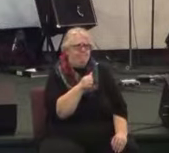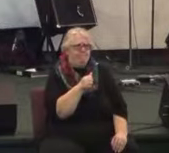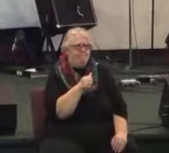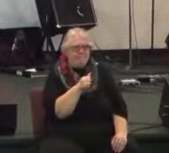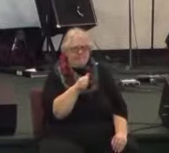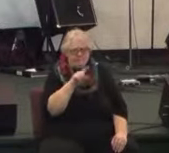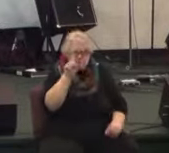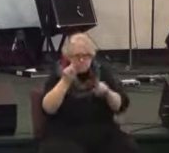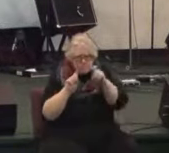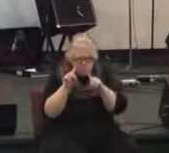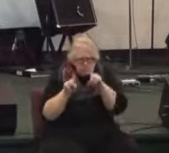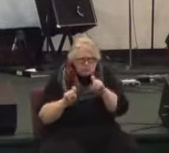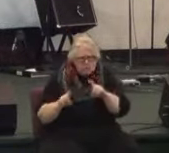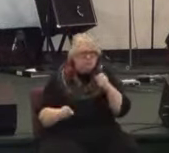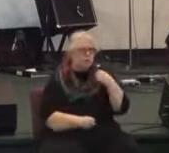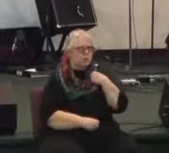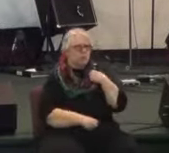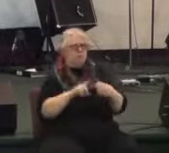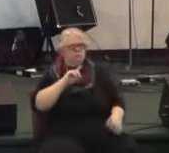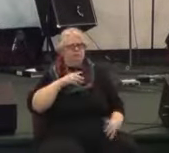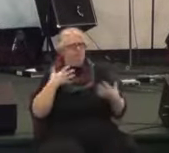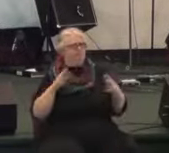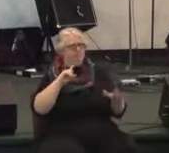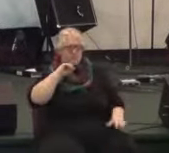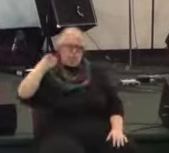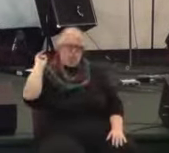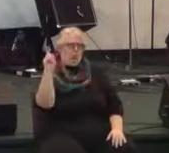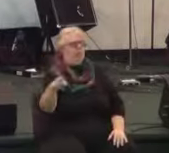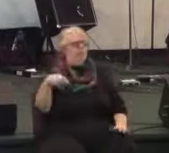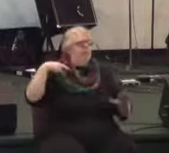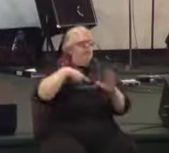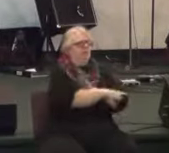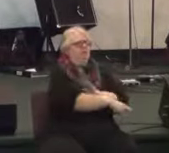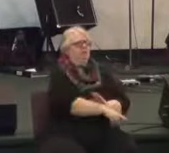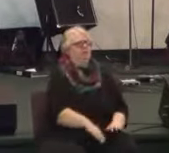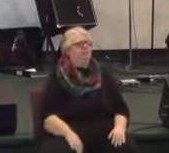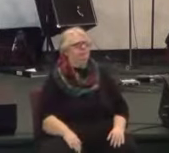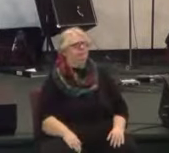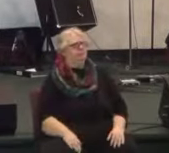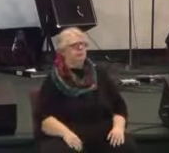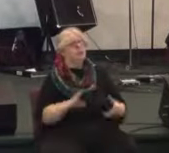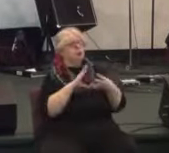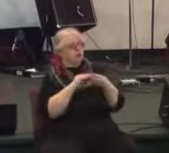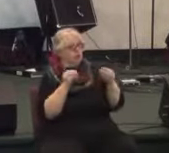and ordered that they be executed. What a powerful story.